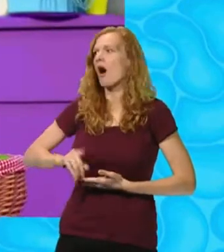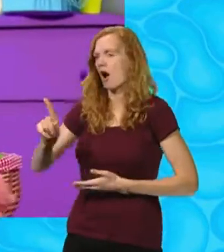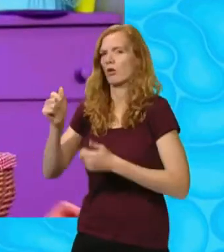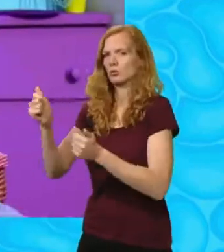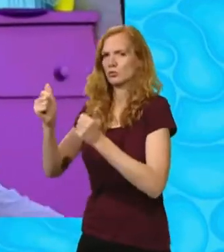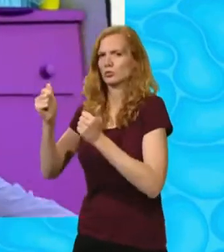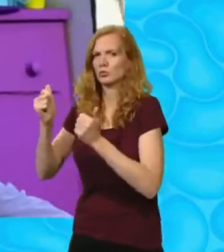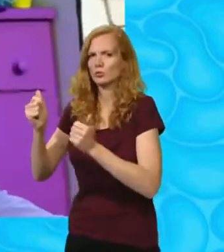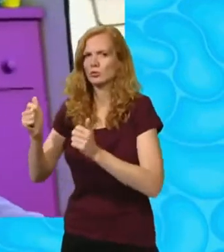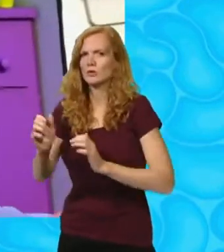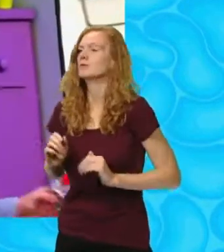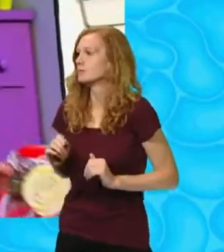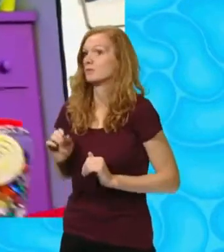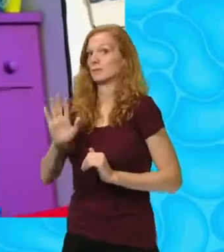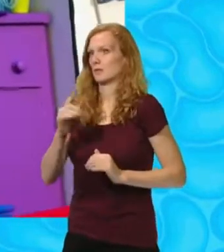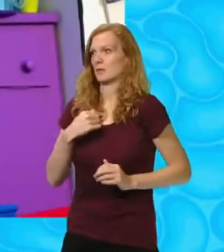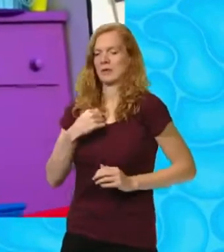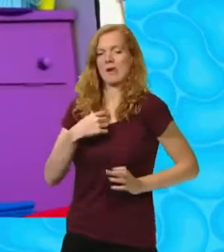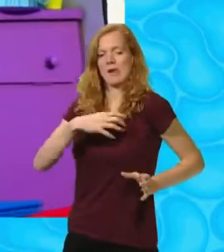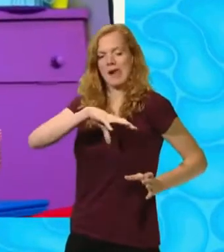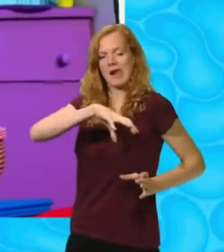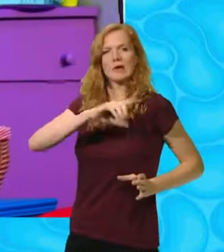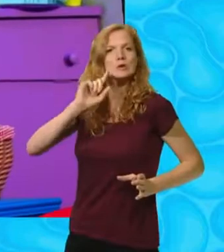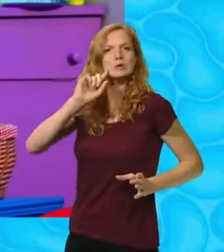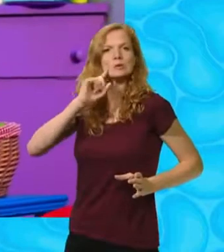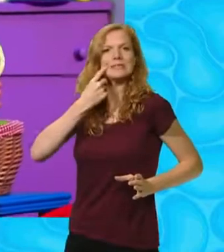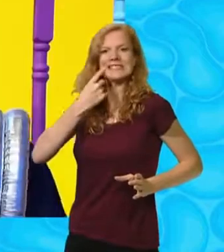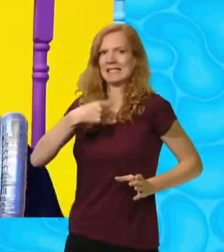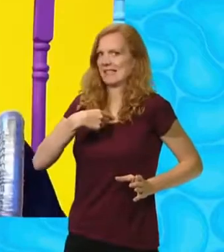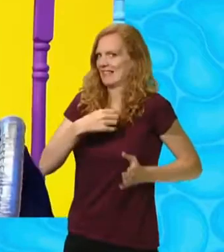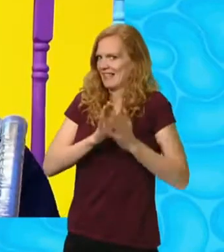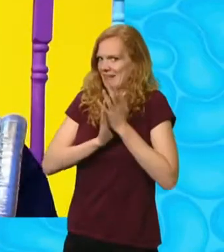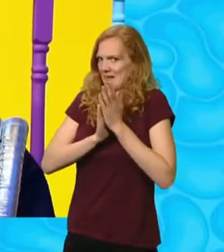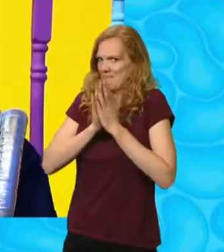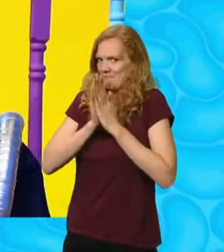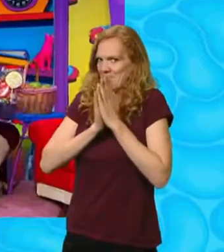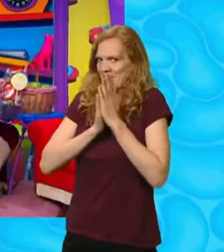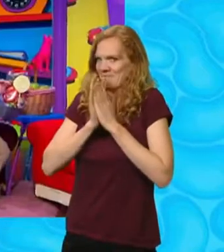do that, I'll just see if I can undo the sweetie jar.